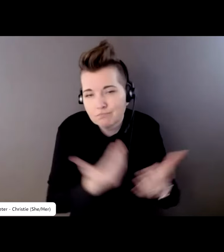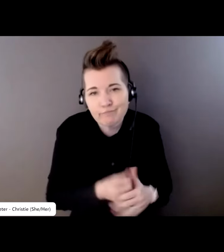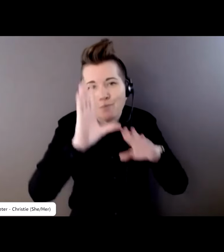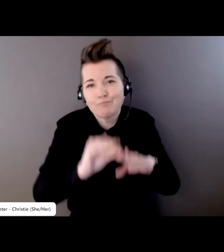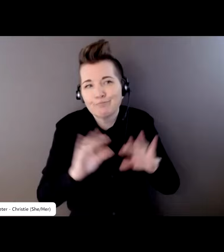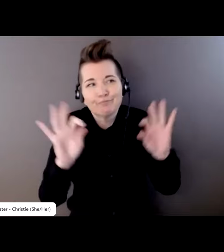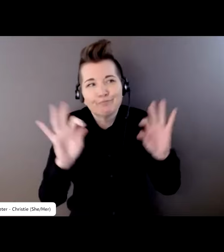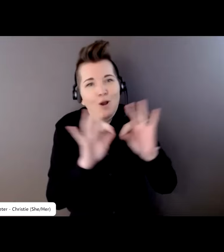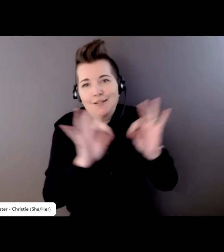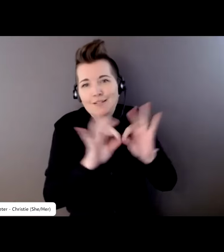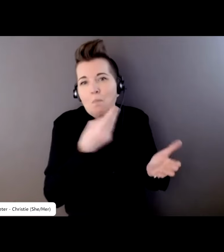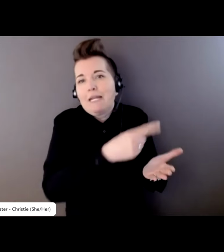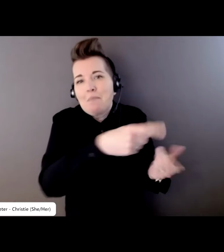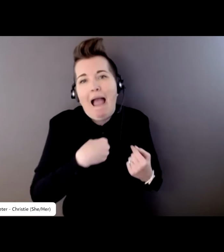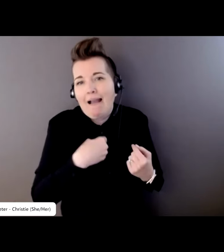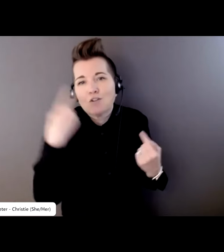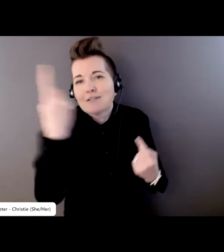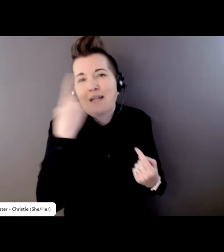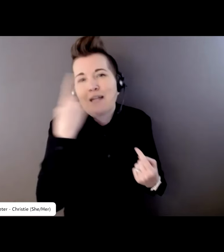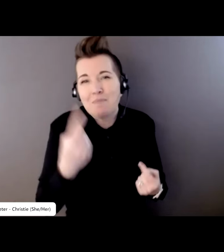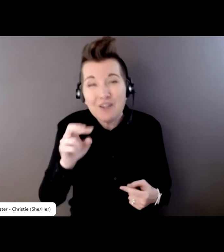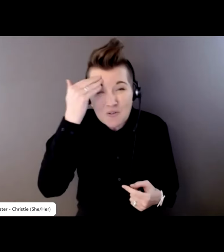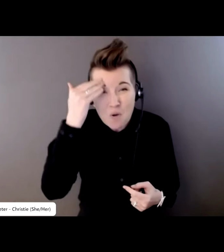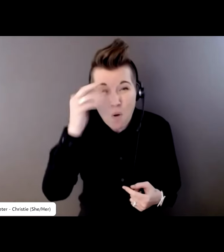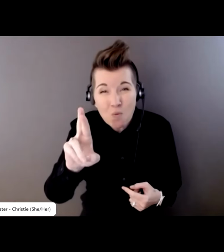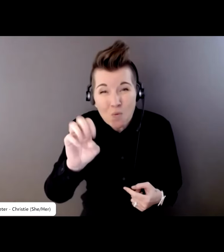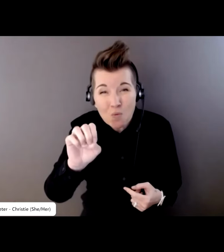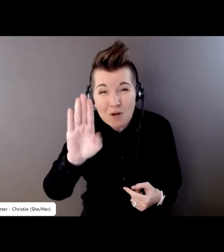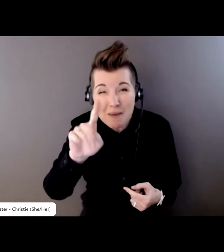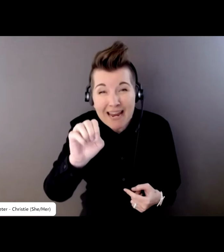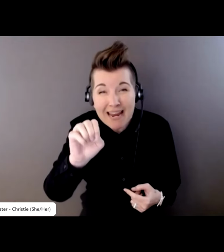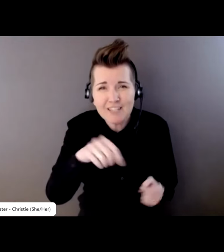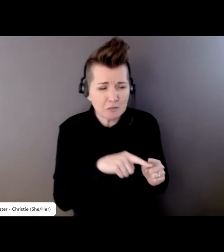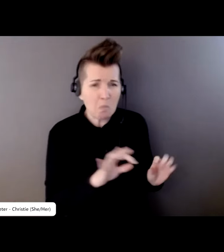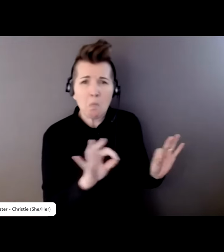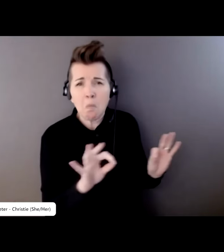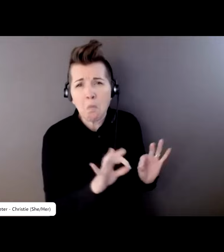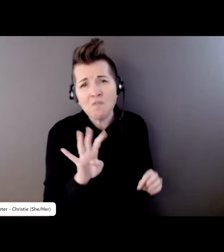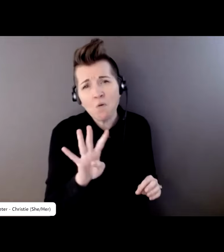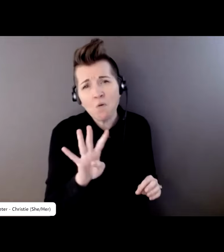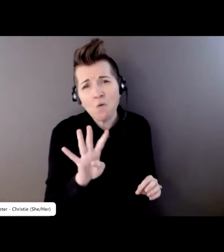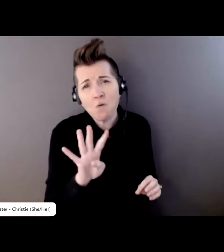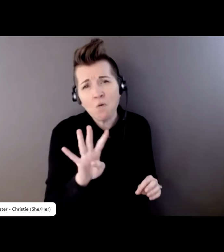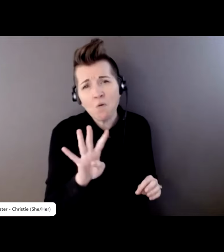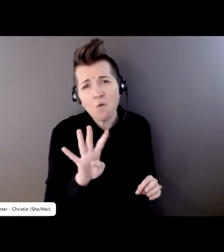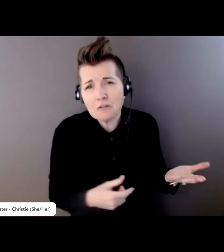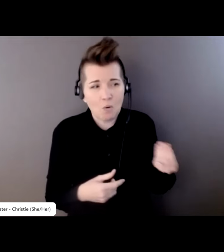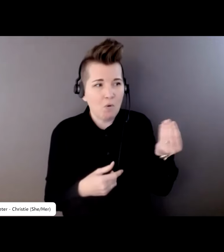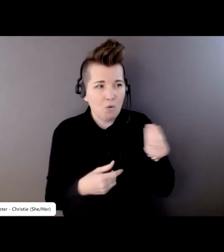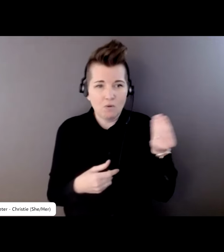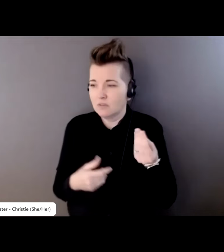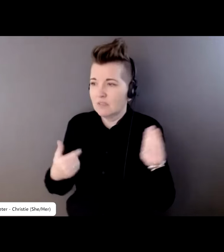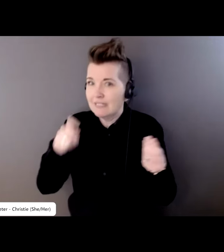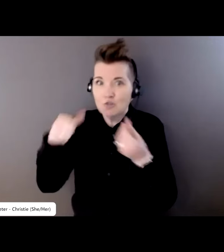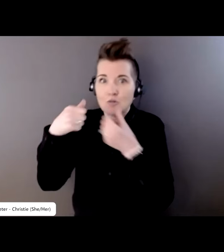program, you've probably all gotten those little checks in the mail, these tiny little things. And sometimes the traffic's so